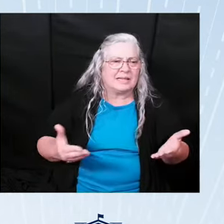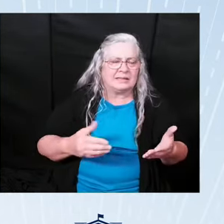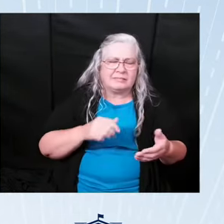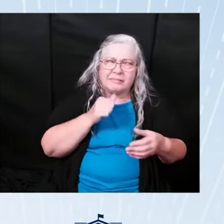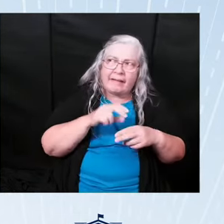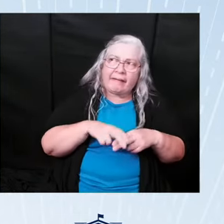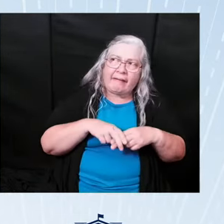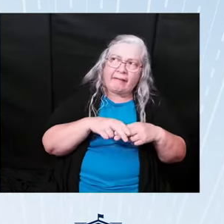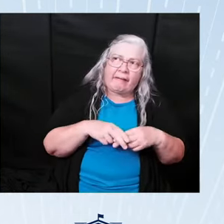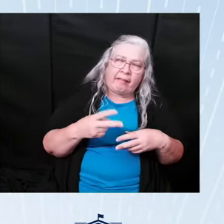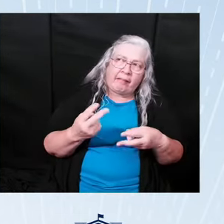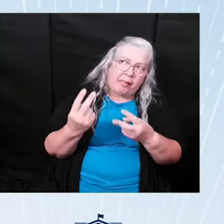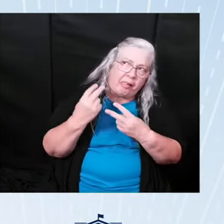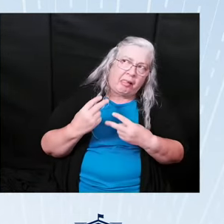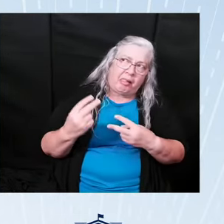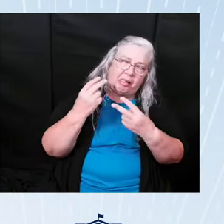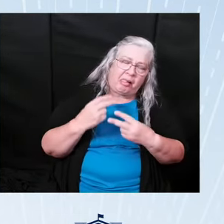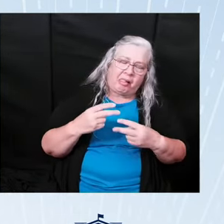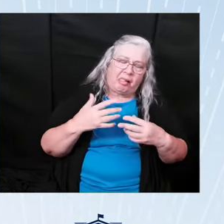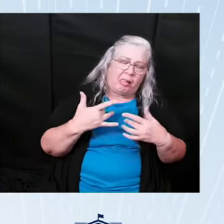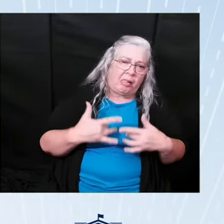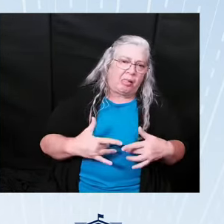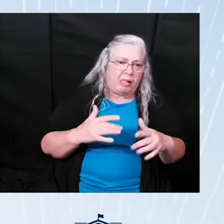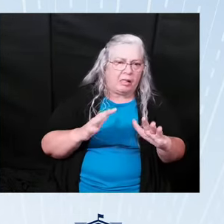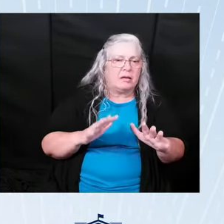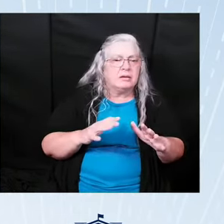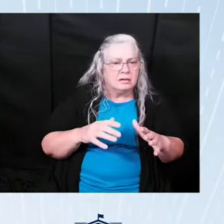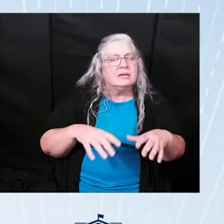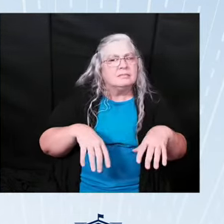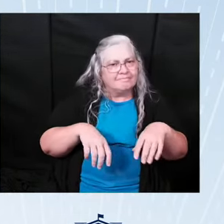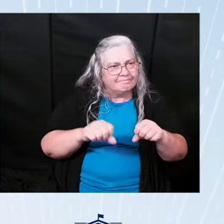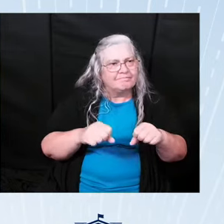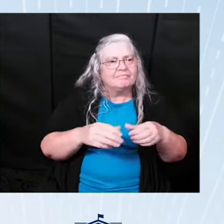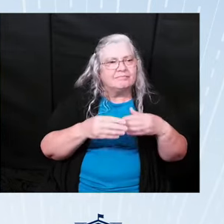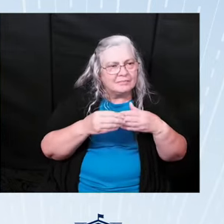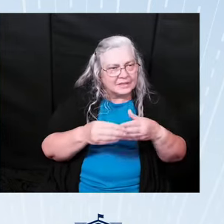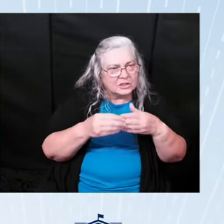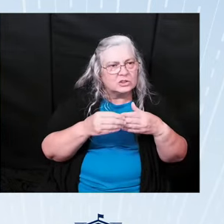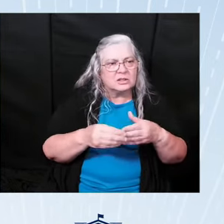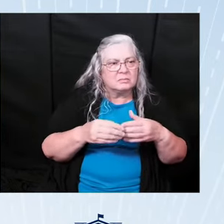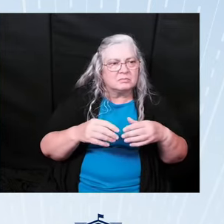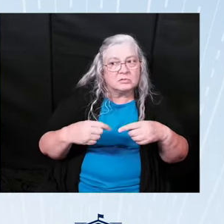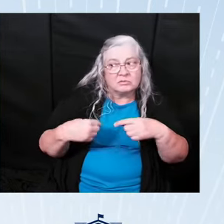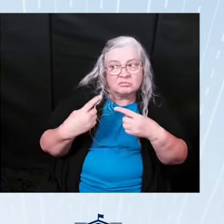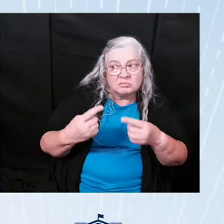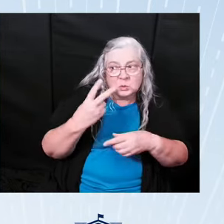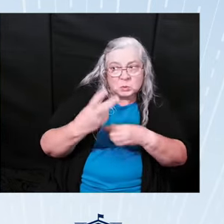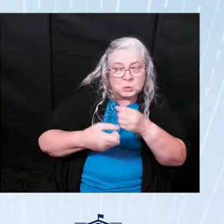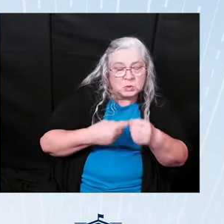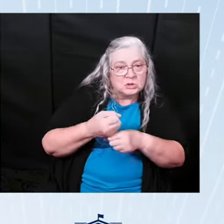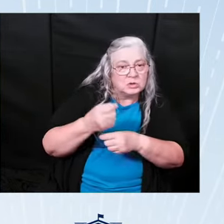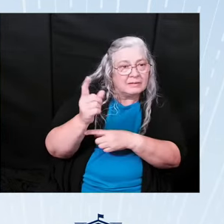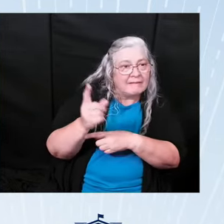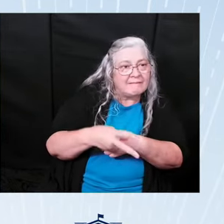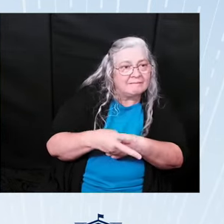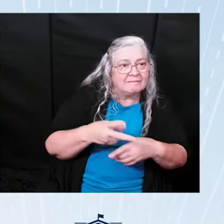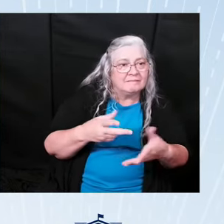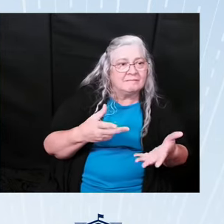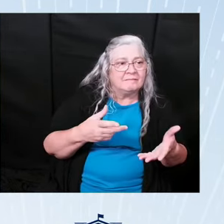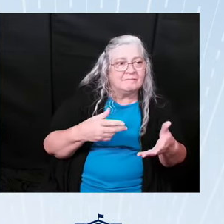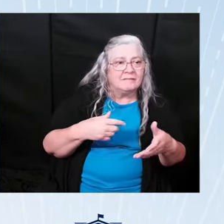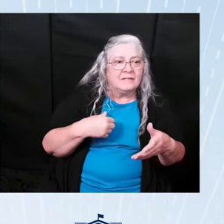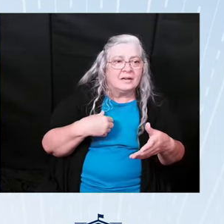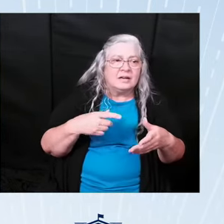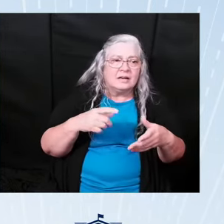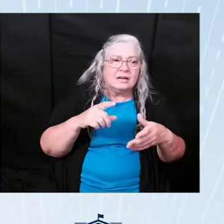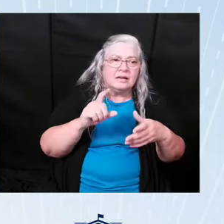is you lead the way with action. Resilience is not an abstract concept for you. We can